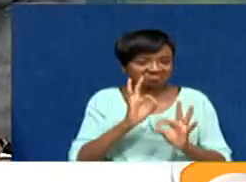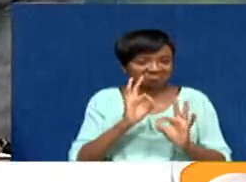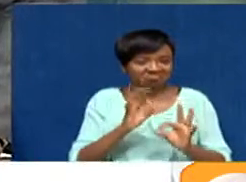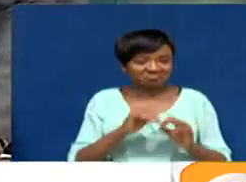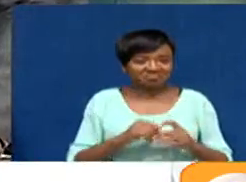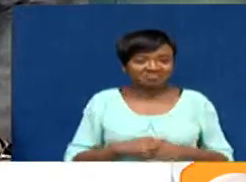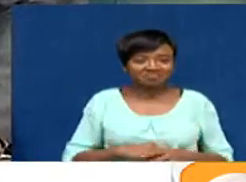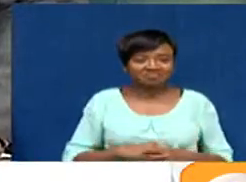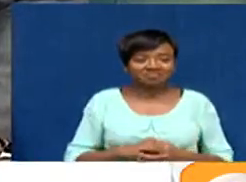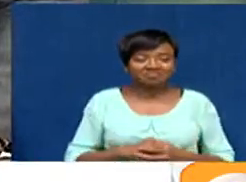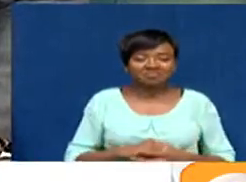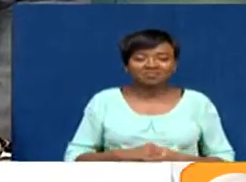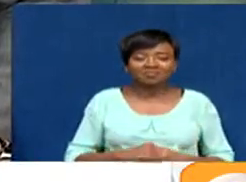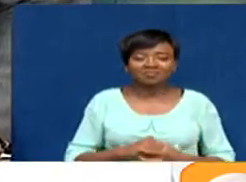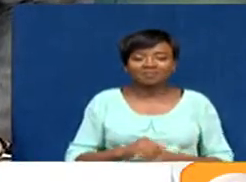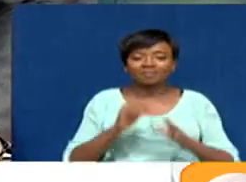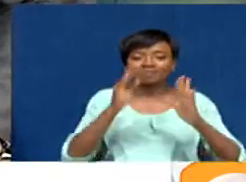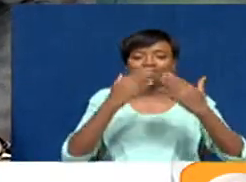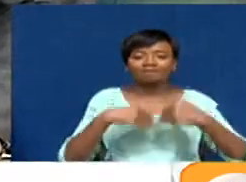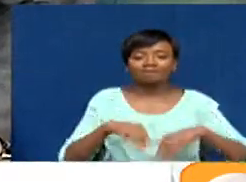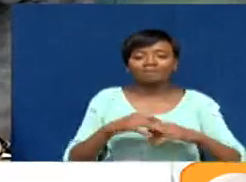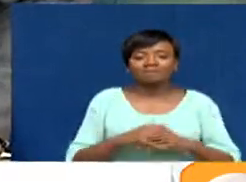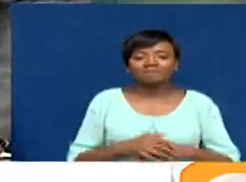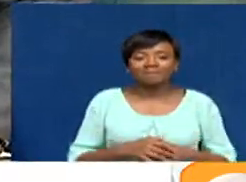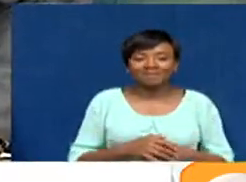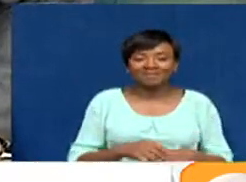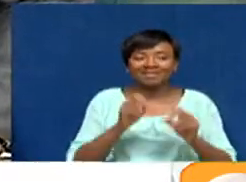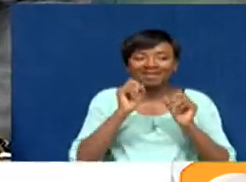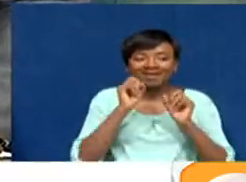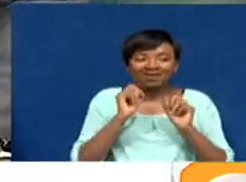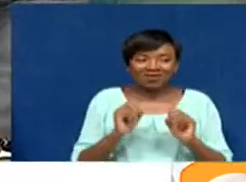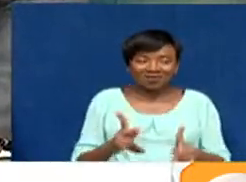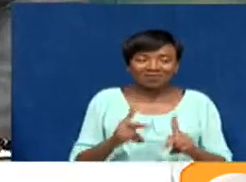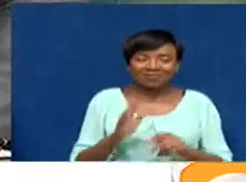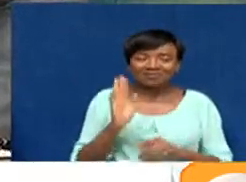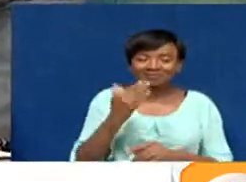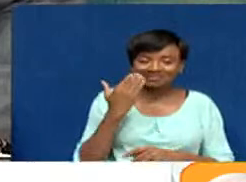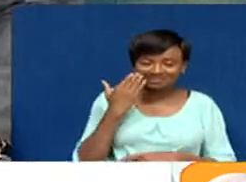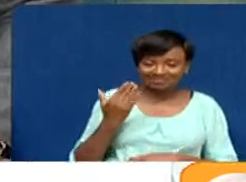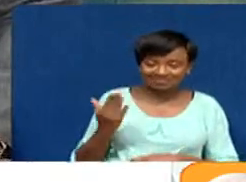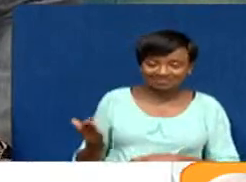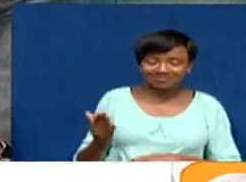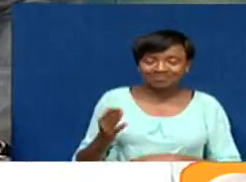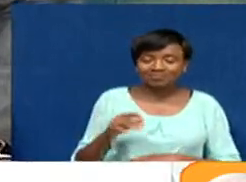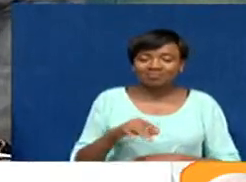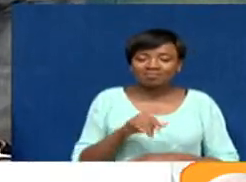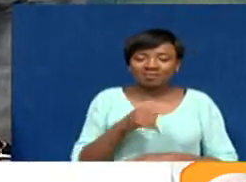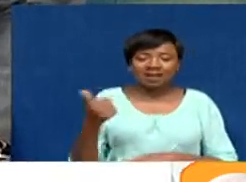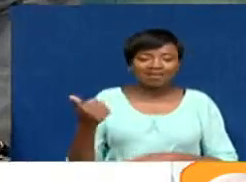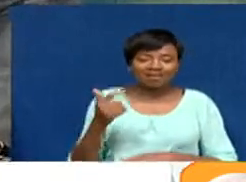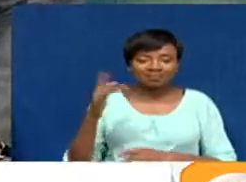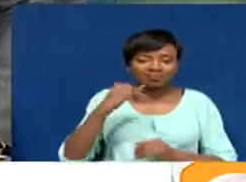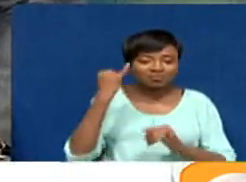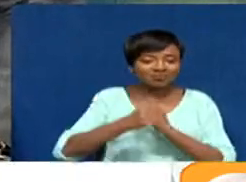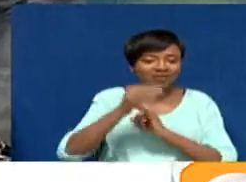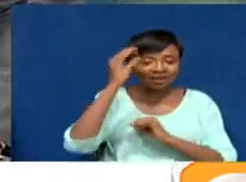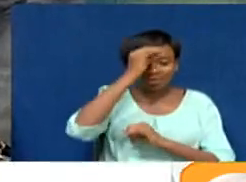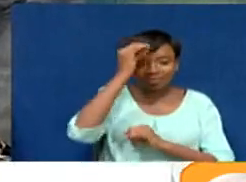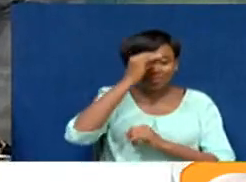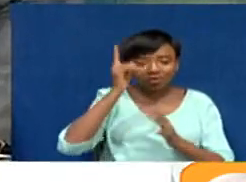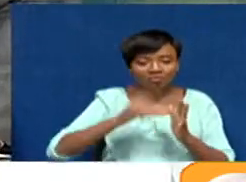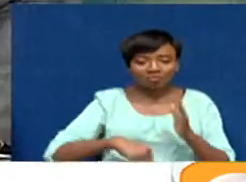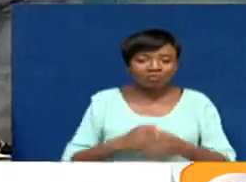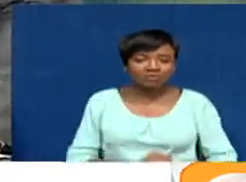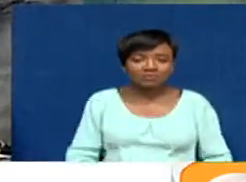you've seemingly summarized what will be waiting for them. I would ask PS that question. I know he wouldn't want to delve into that. Let's hear from Kimutai. Kimutai, your final thoughts on this, and you've heard